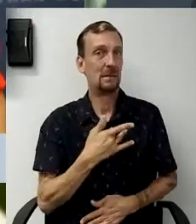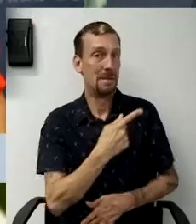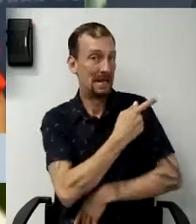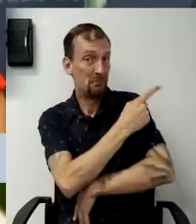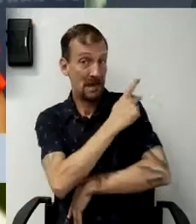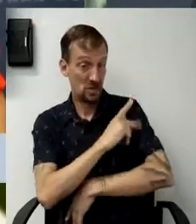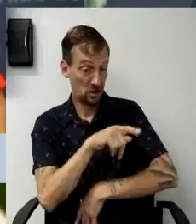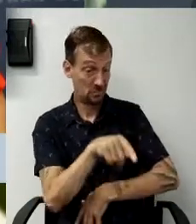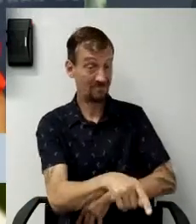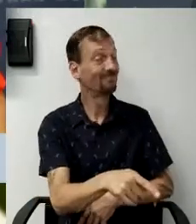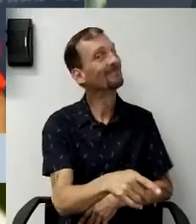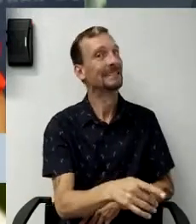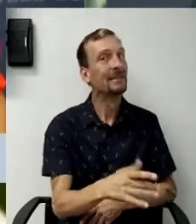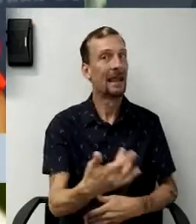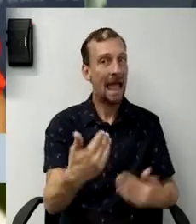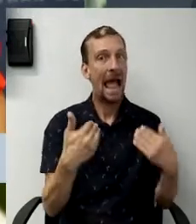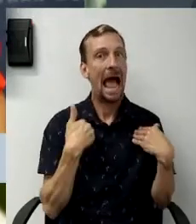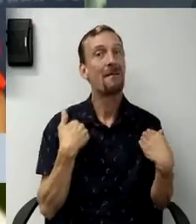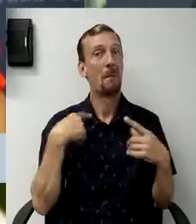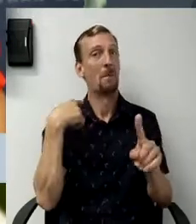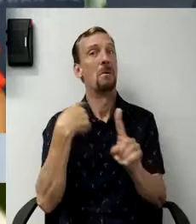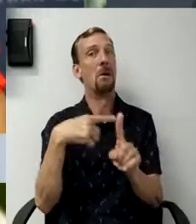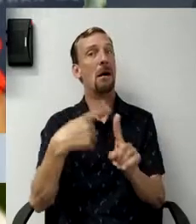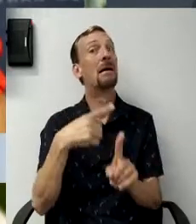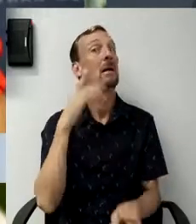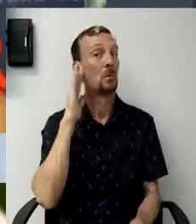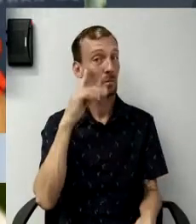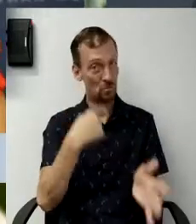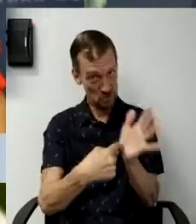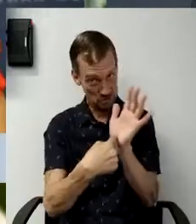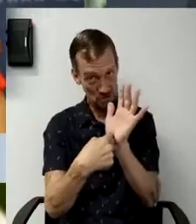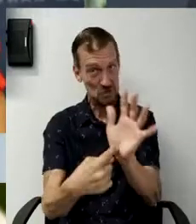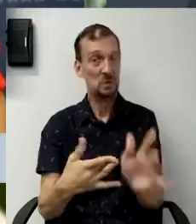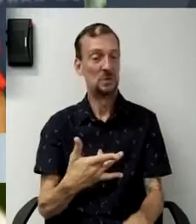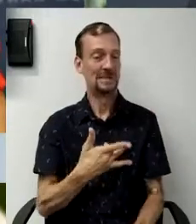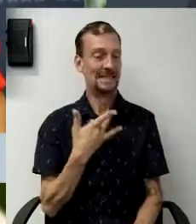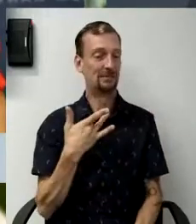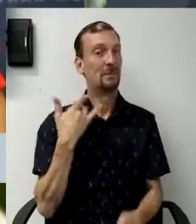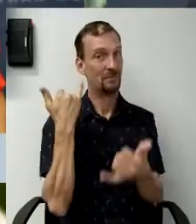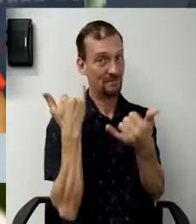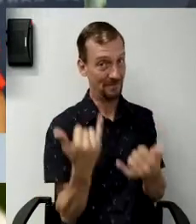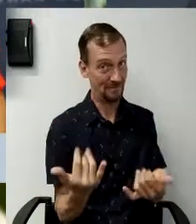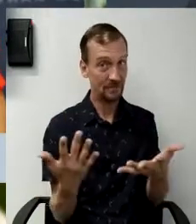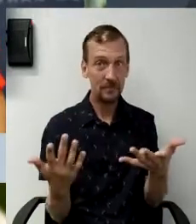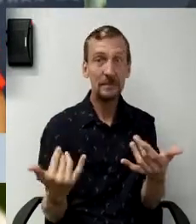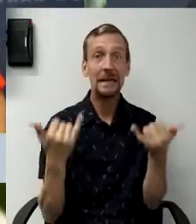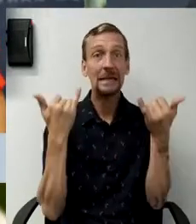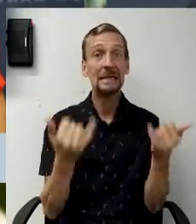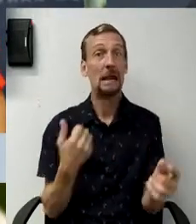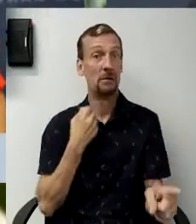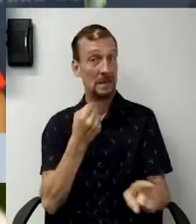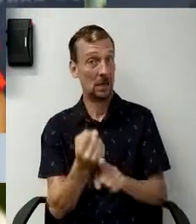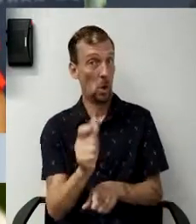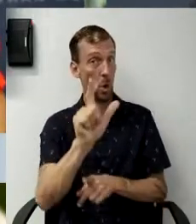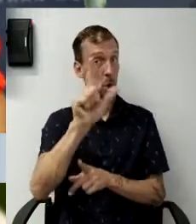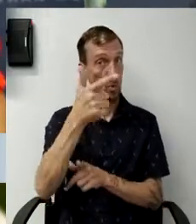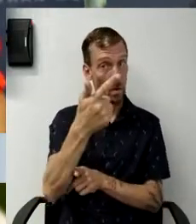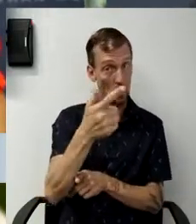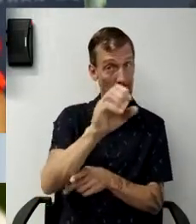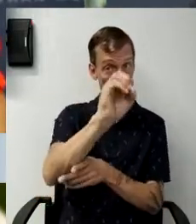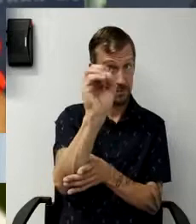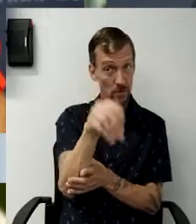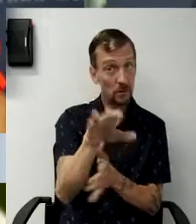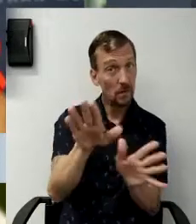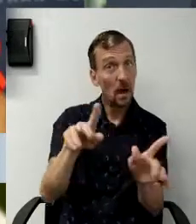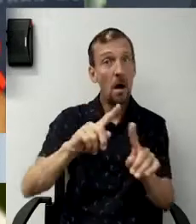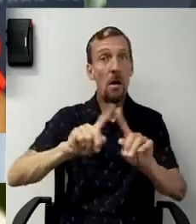they're much more likely to be positive because they're exhibiting symptoms. But so we were at 21%, but just